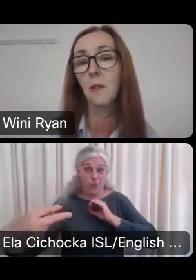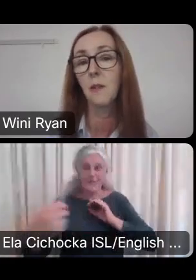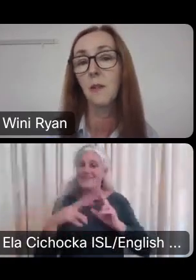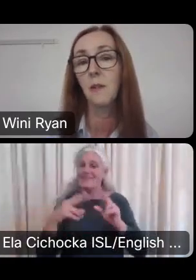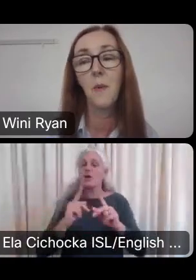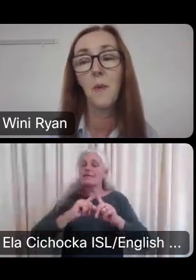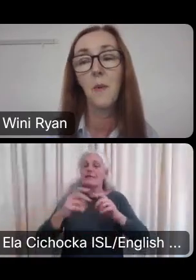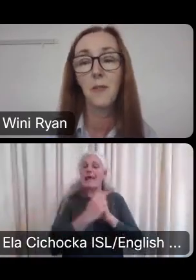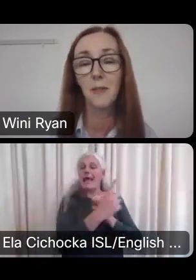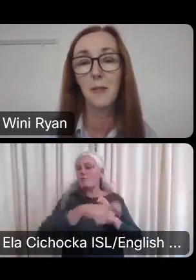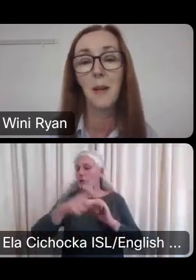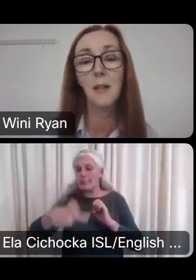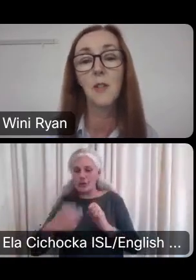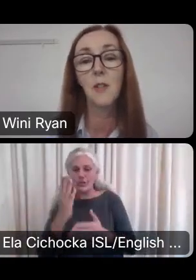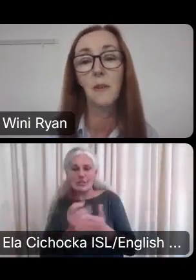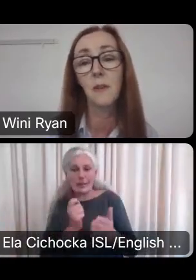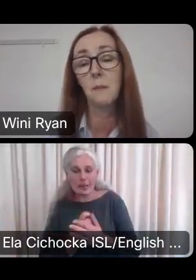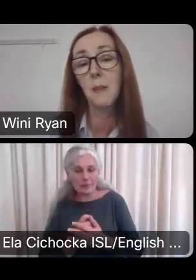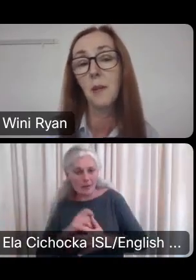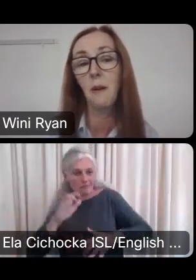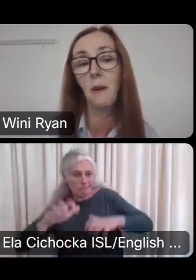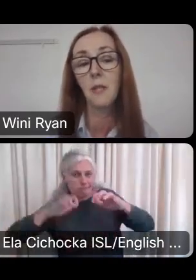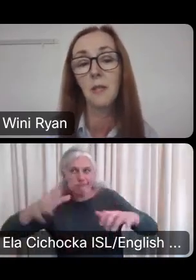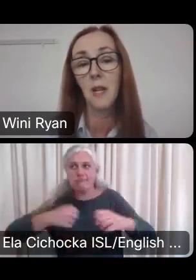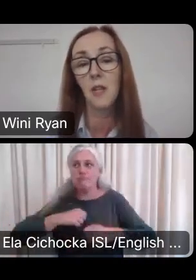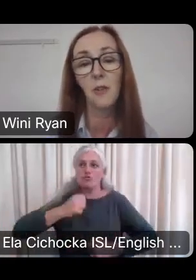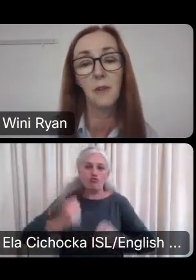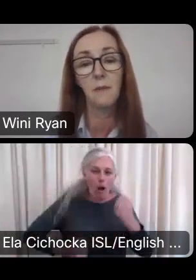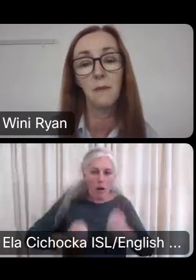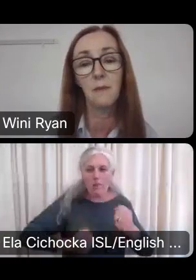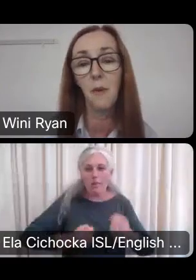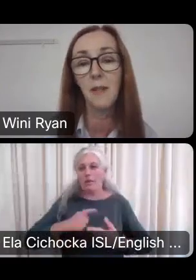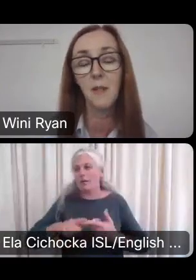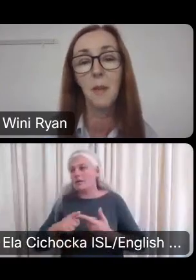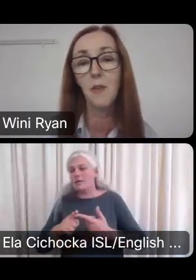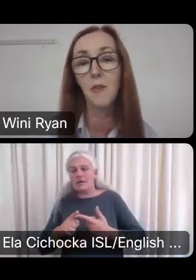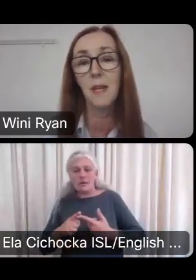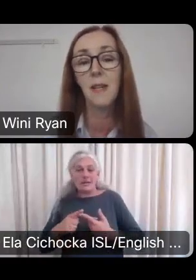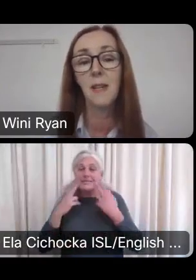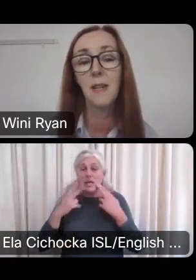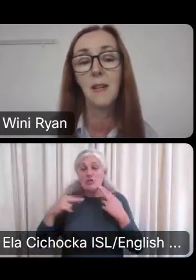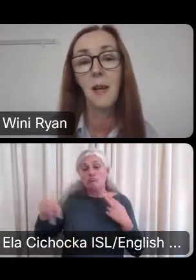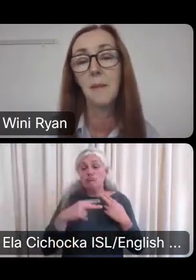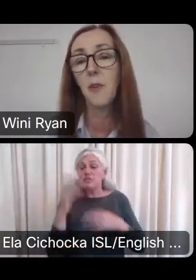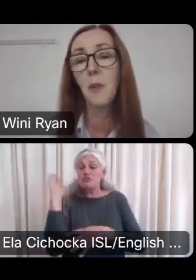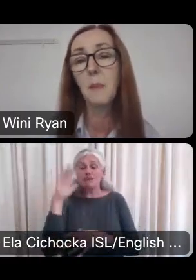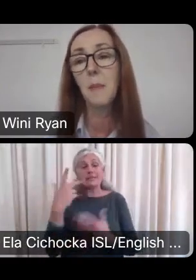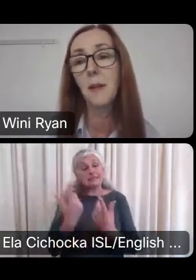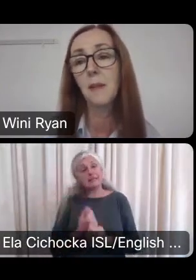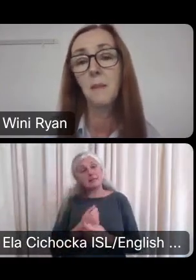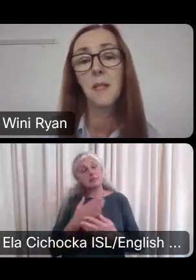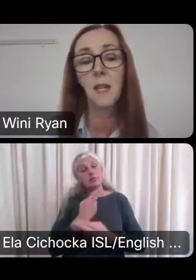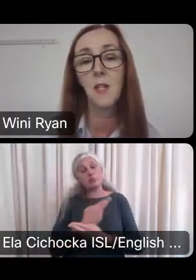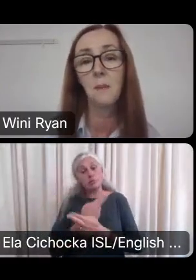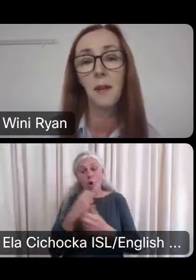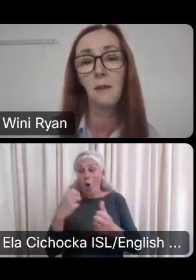to walk a mountain, some people like to run, some people go out into nature, take a walk, sit by a tree. For other people,